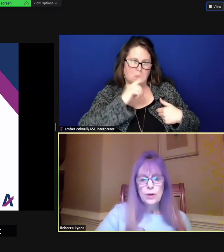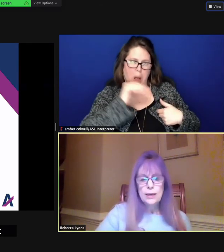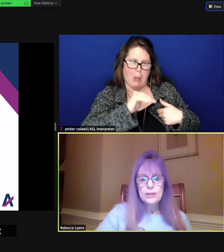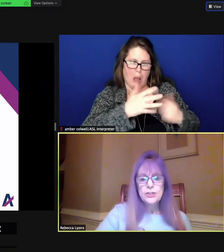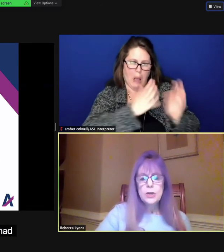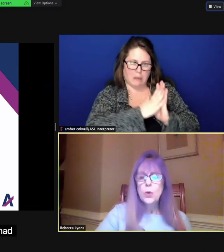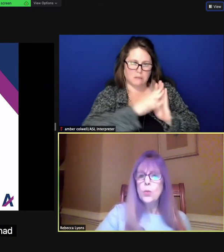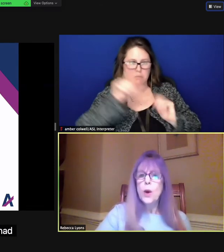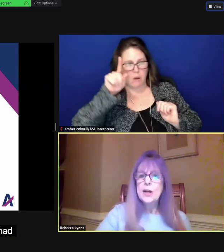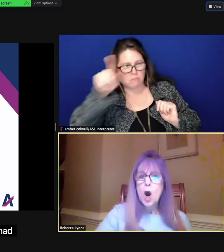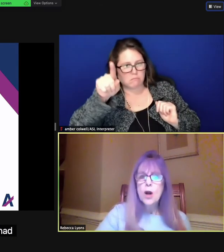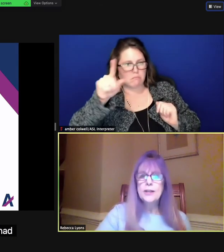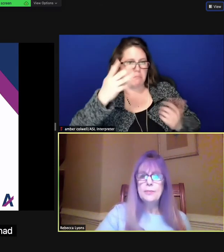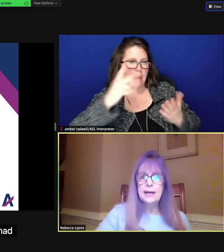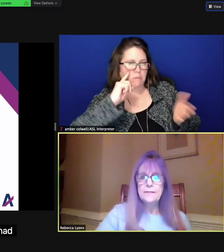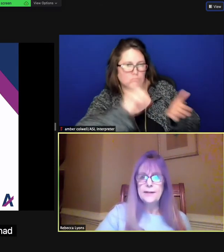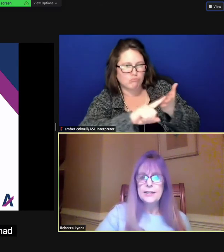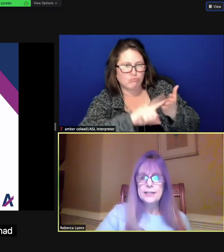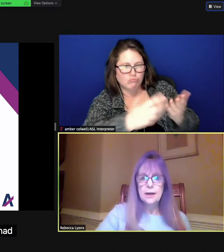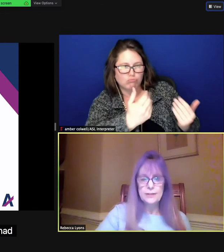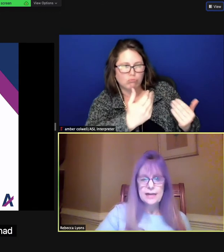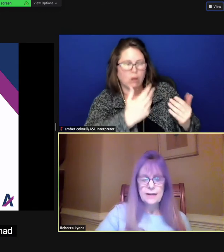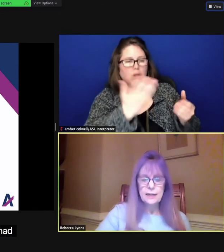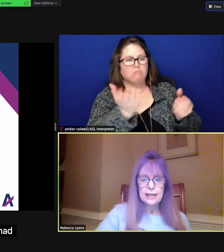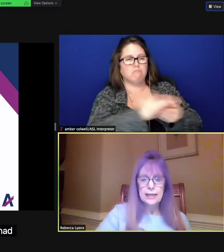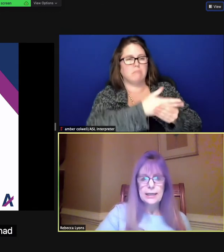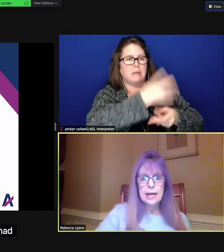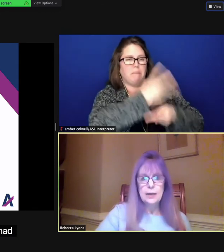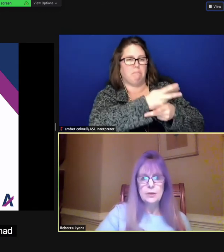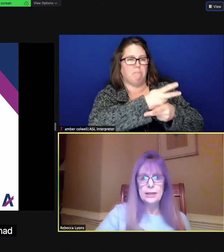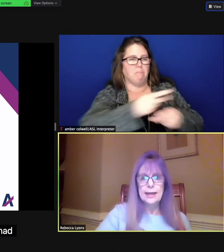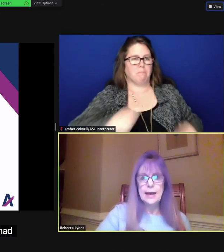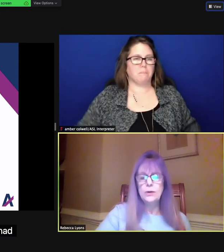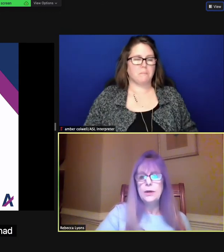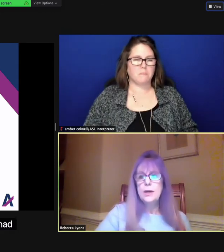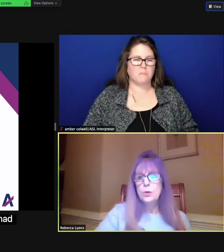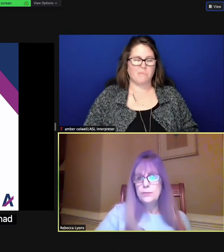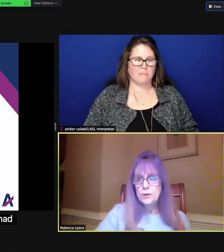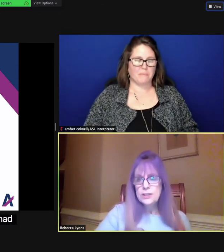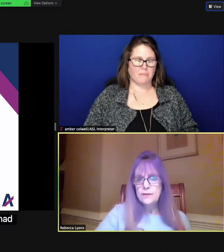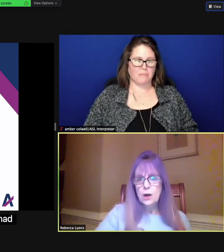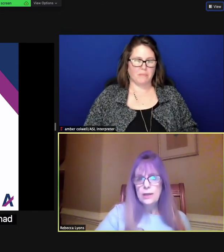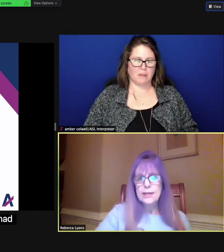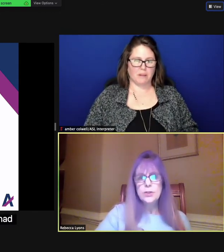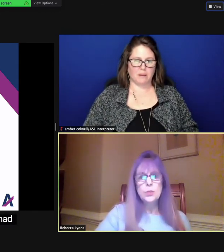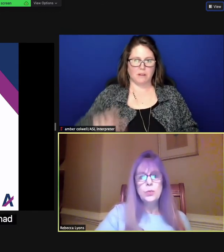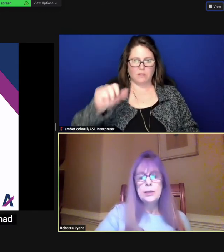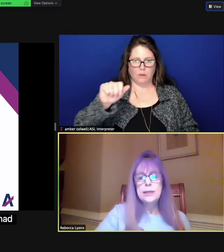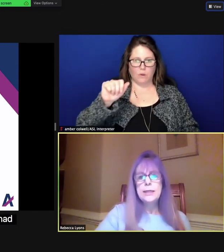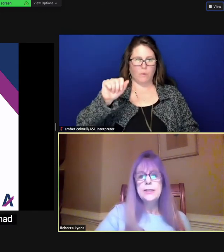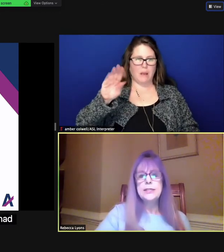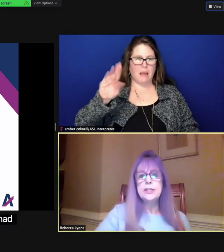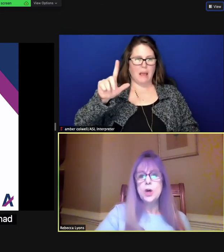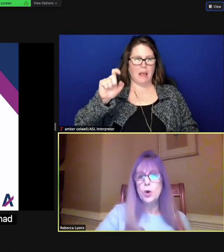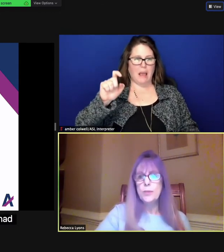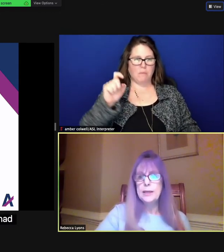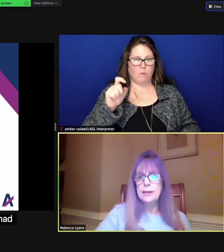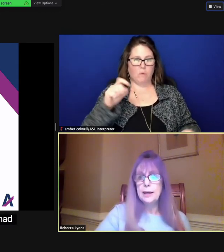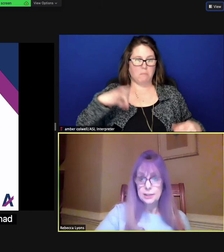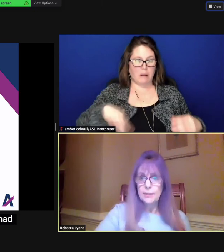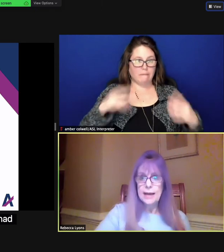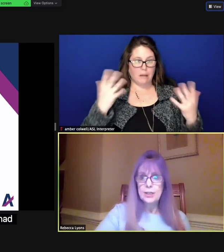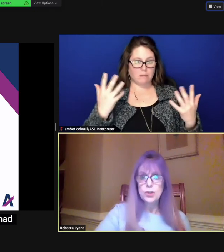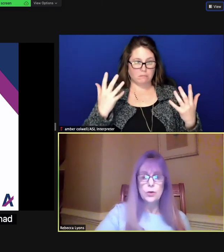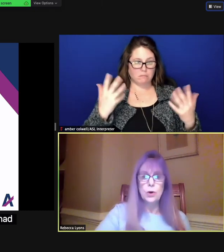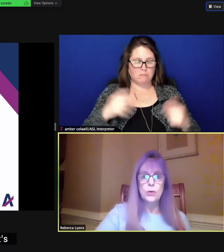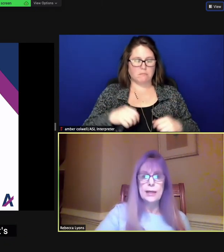Now, so what are the benefits of saving in an ABLE account? Well, first of all, it's really easy to open and